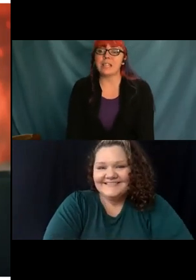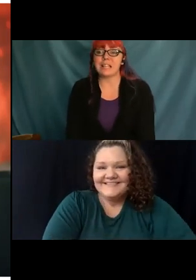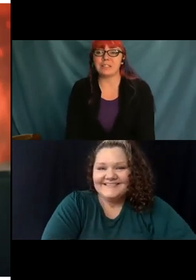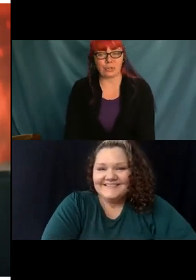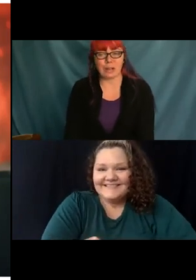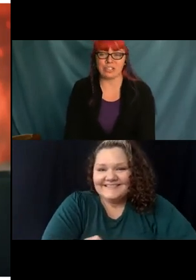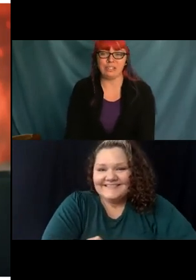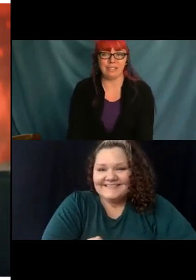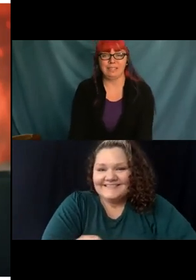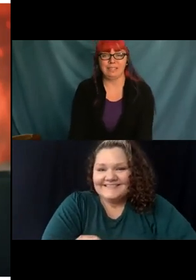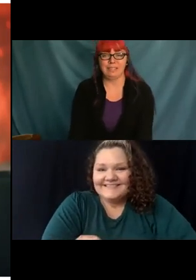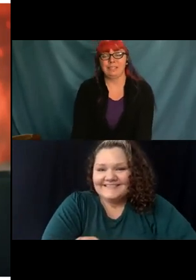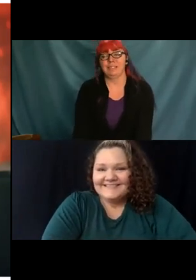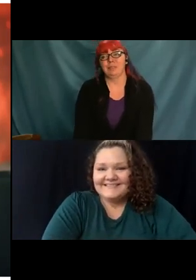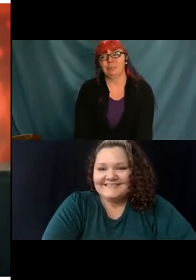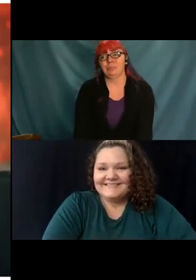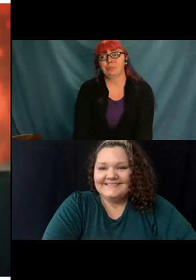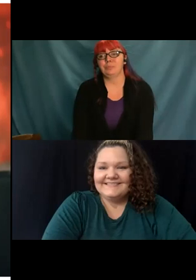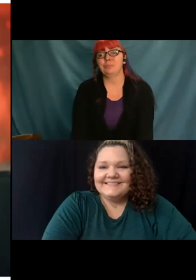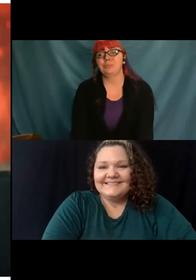Hopefully that answered your question.